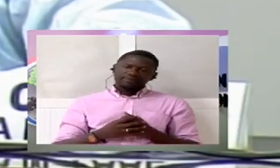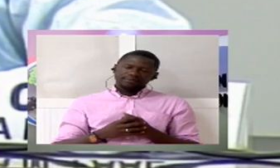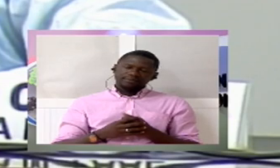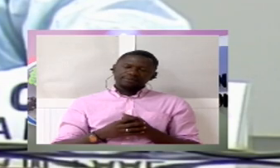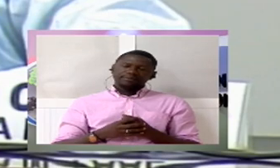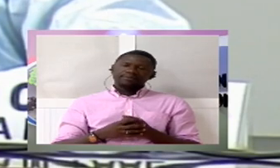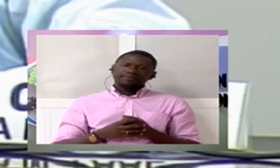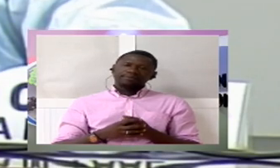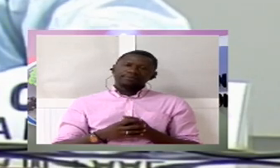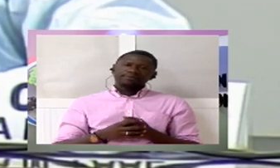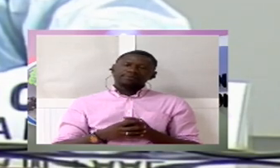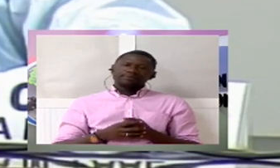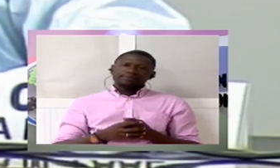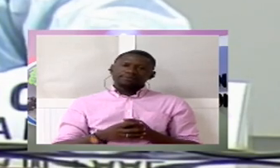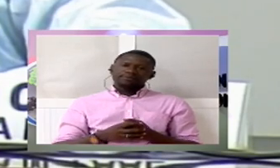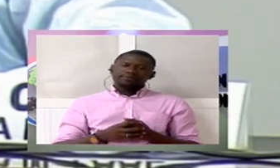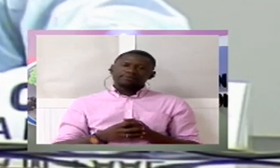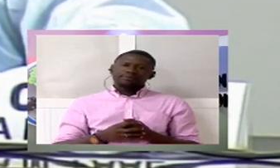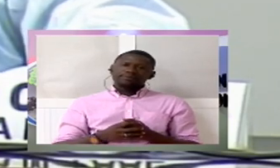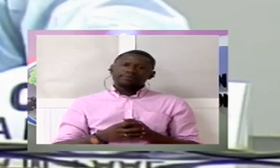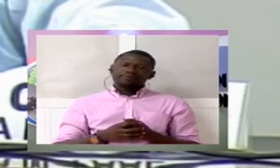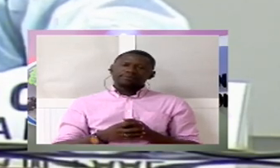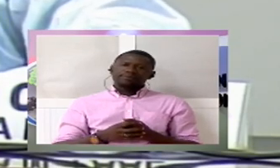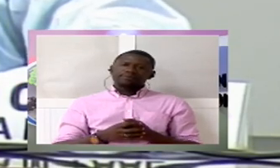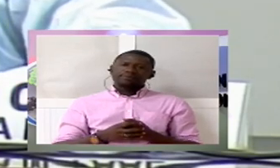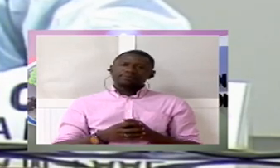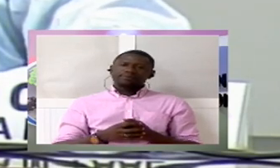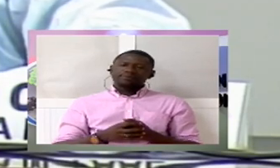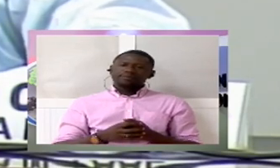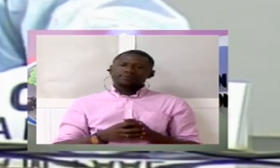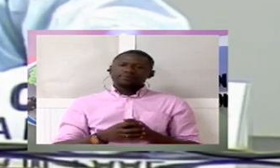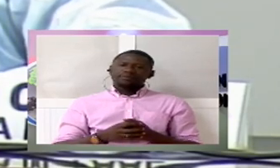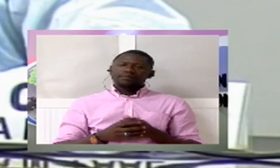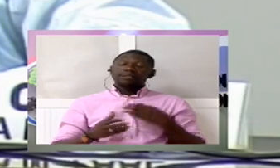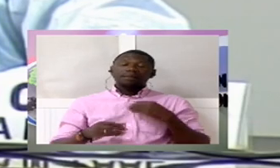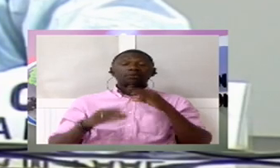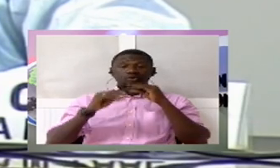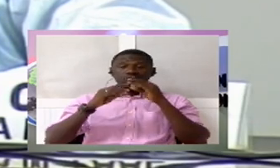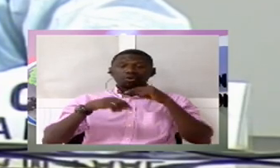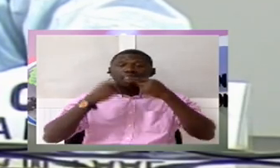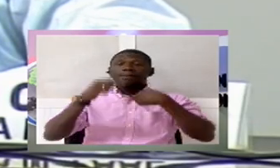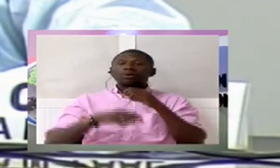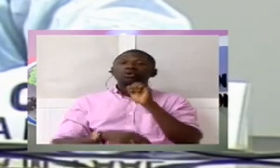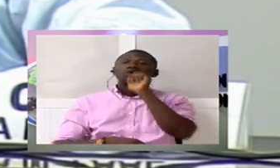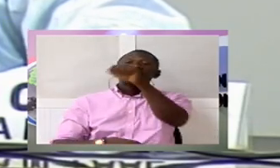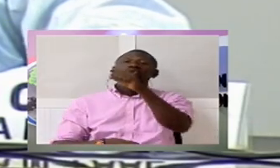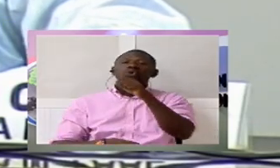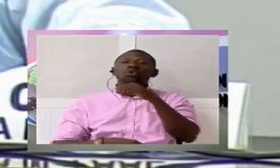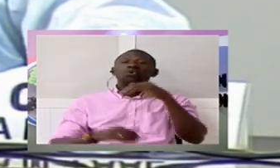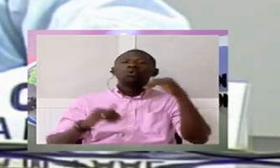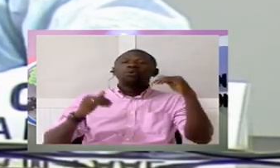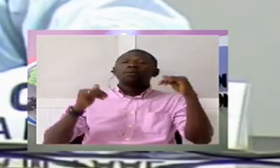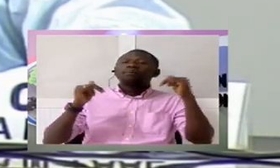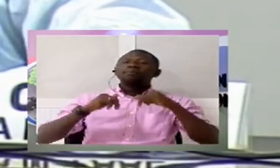kajeko ya bula ayeboka sola. I'm referring to your meeting with Muammar Gaddafi.